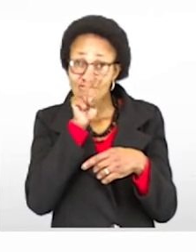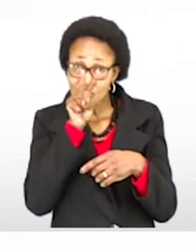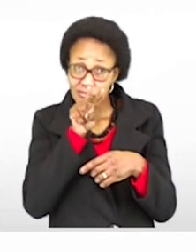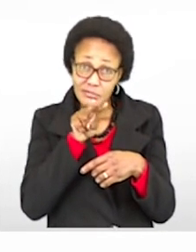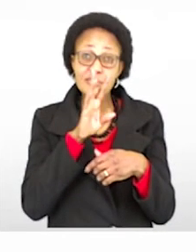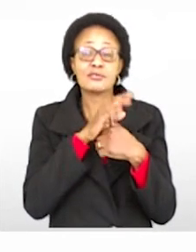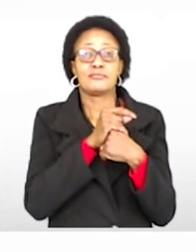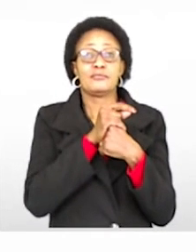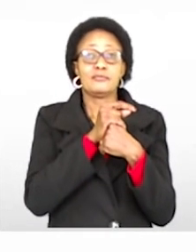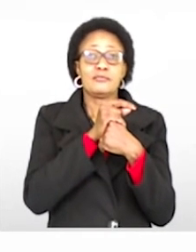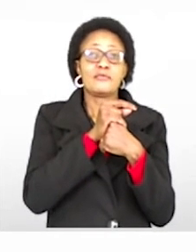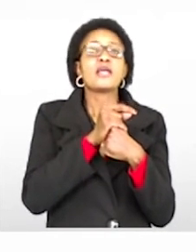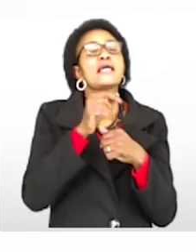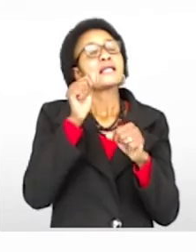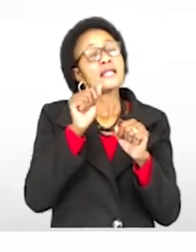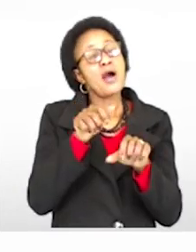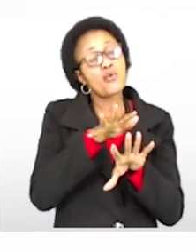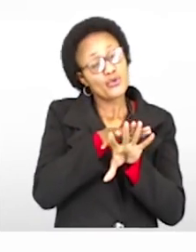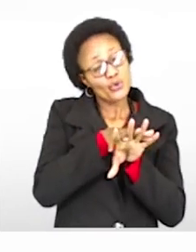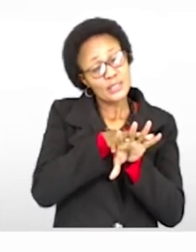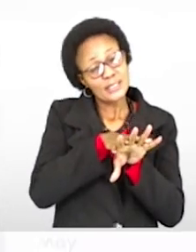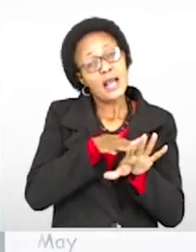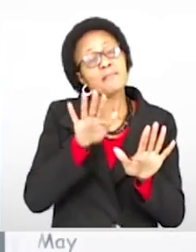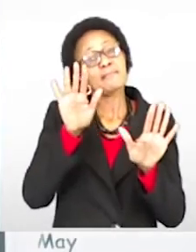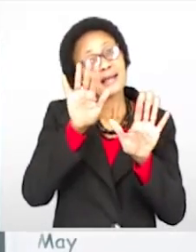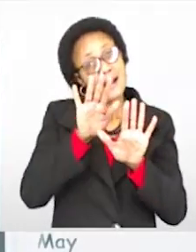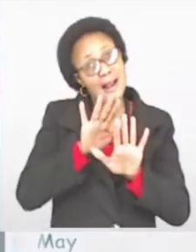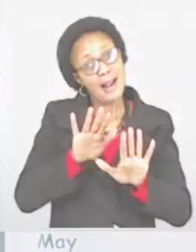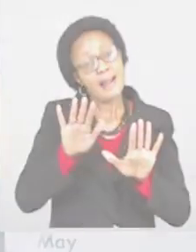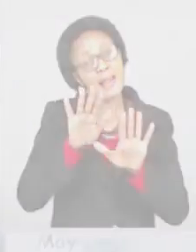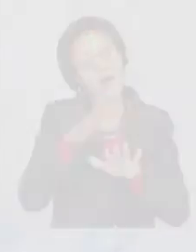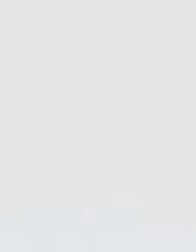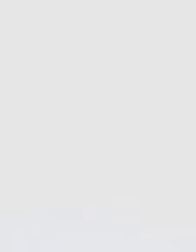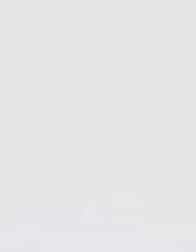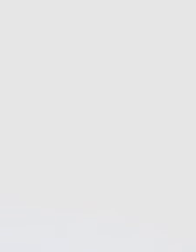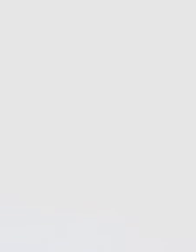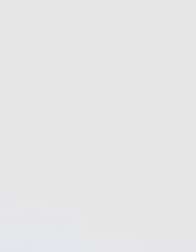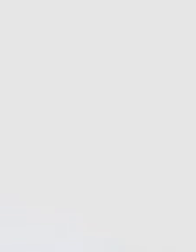take your time and color in the lines.